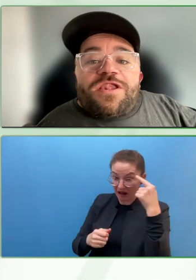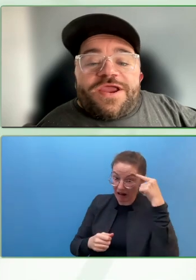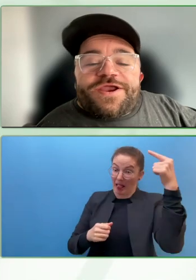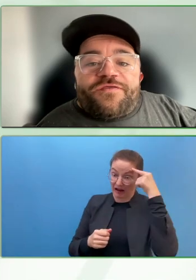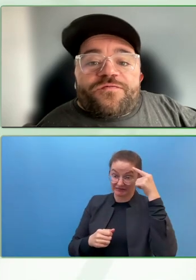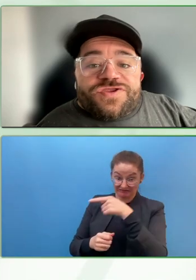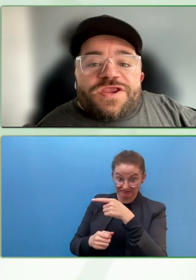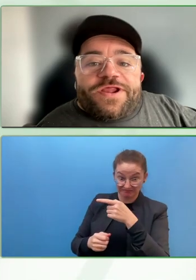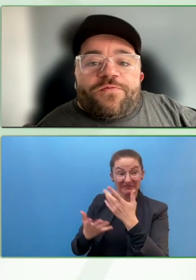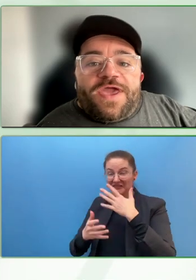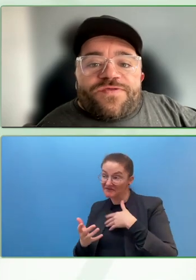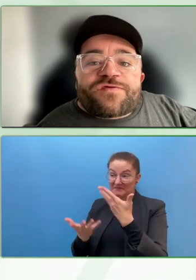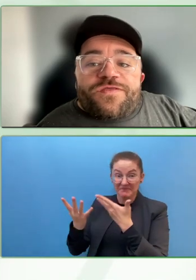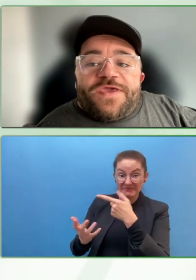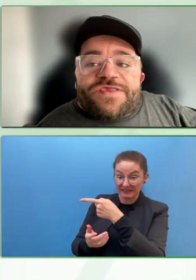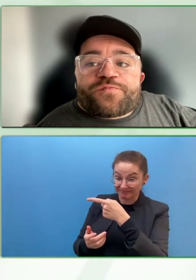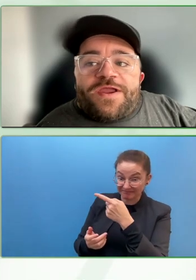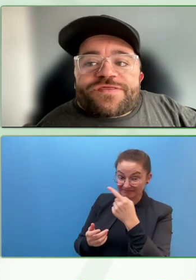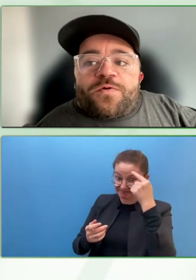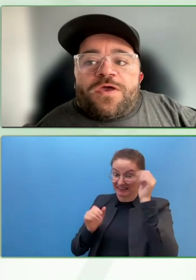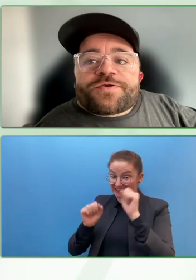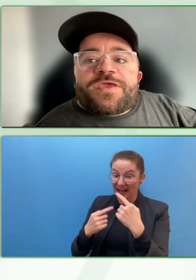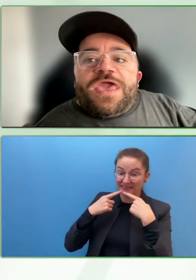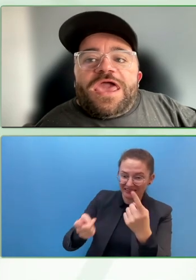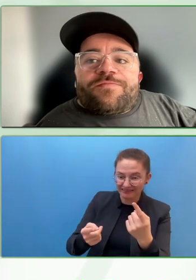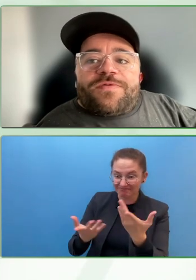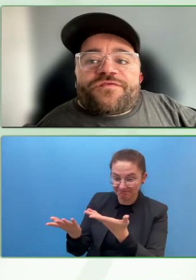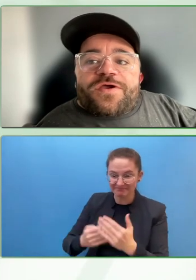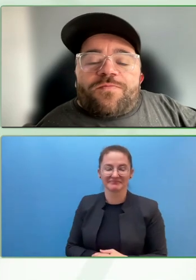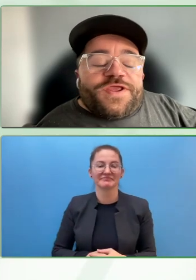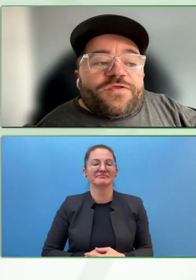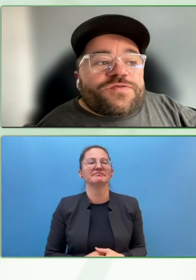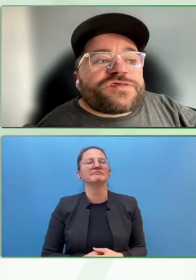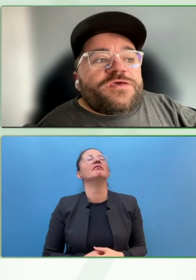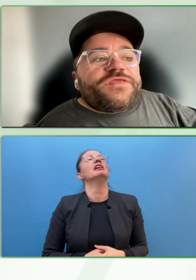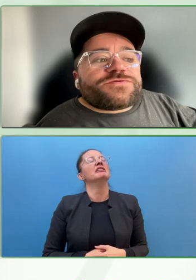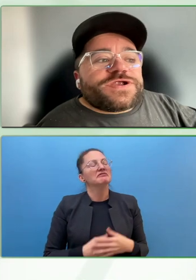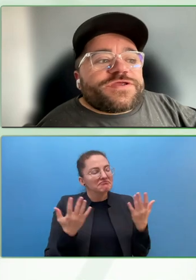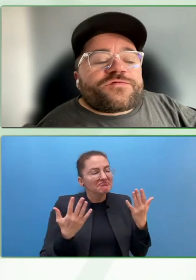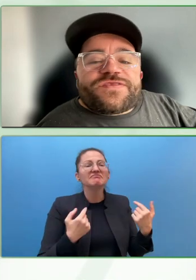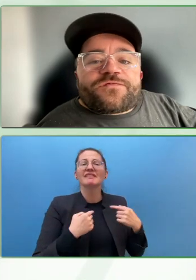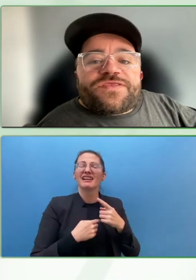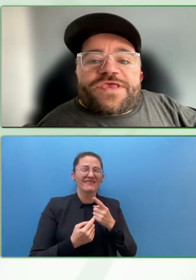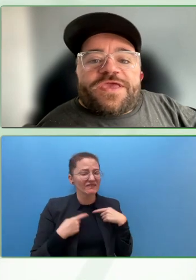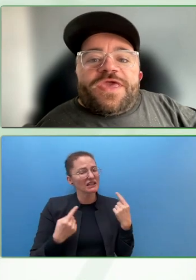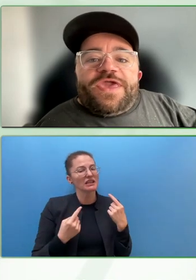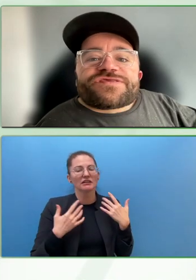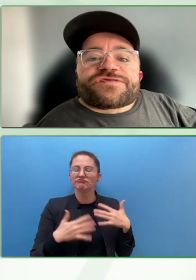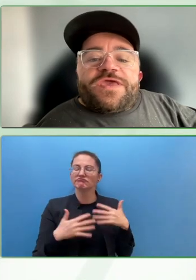We are lucky enough that we genuinely are working with some of the biggest brands in the world. And for a company that was founded in